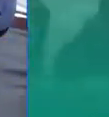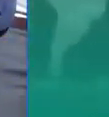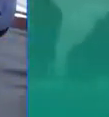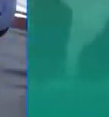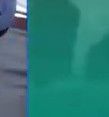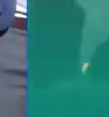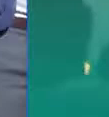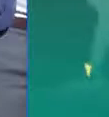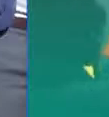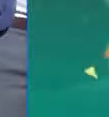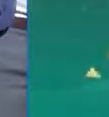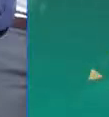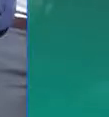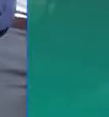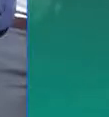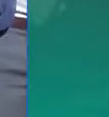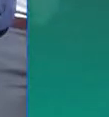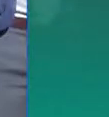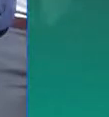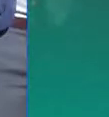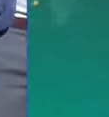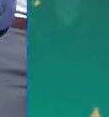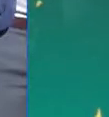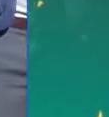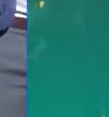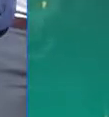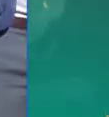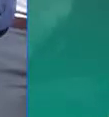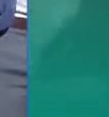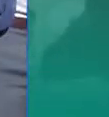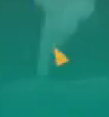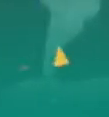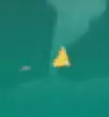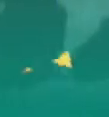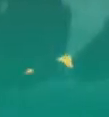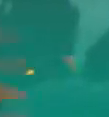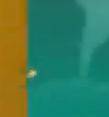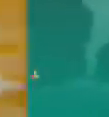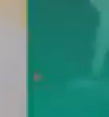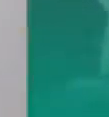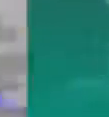Head teacher sentenced to life in prison over sodomy.